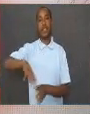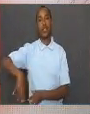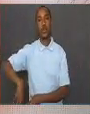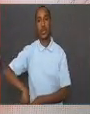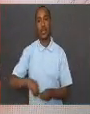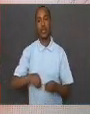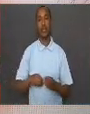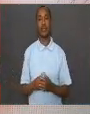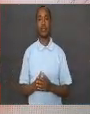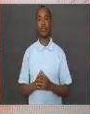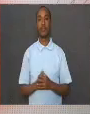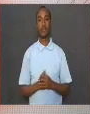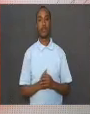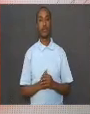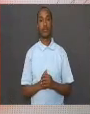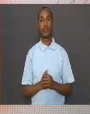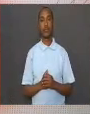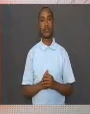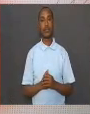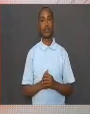Welcome back, students.